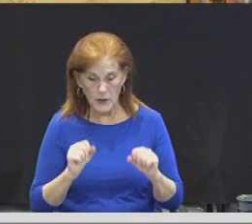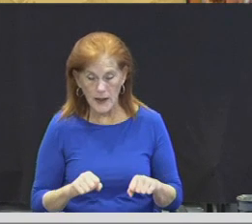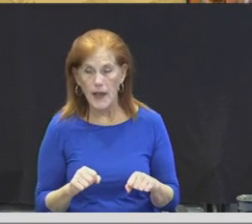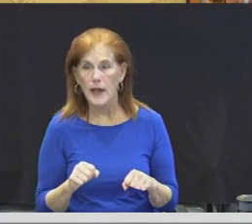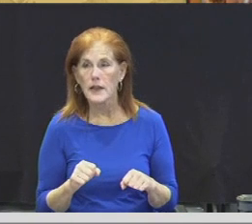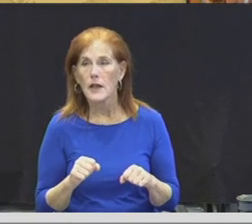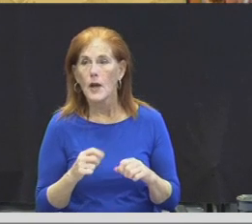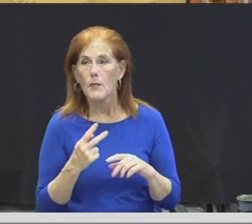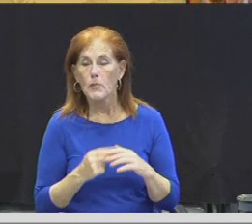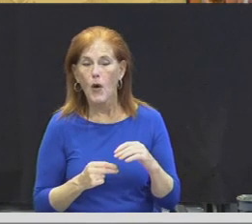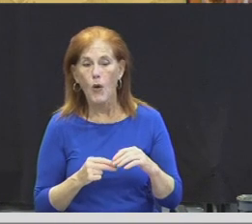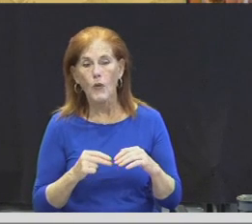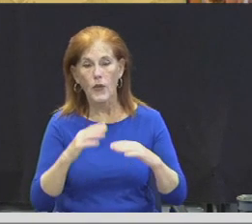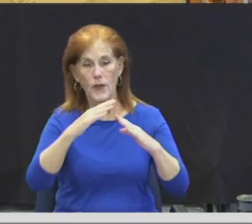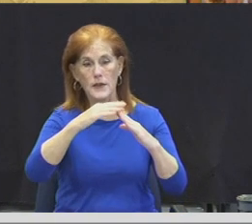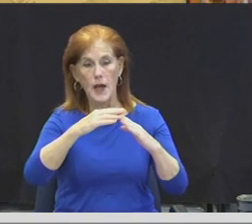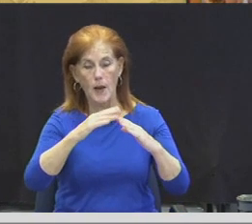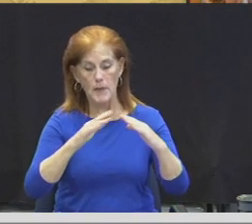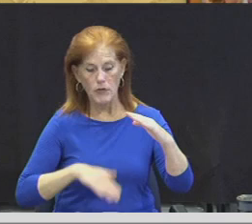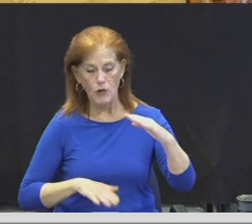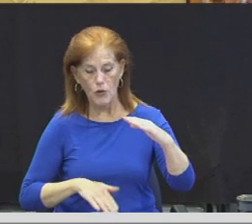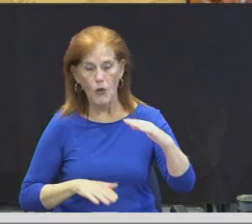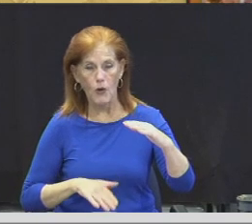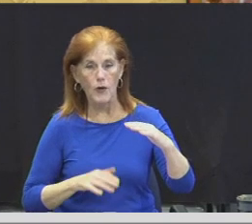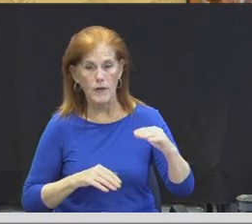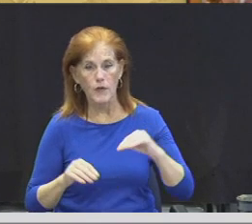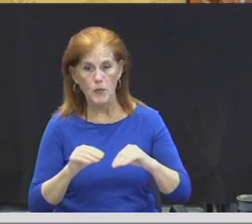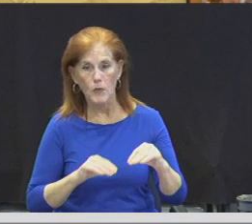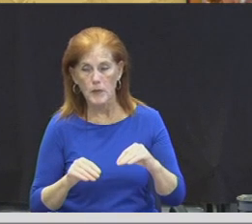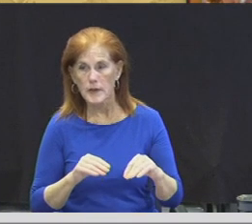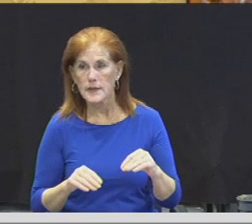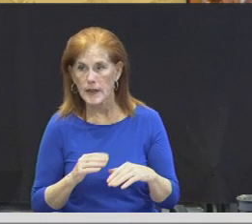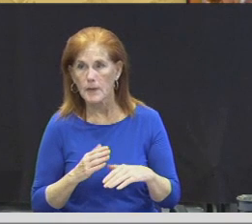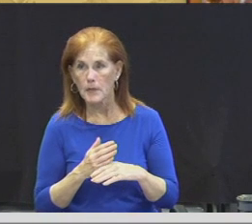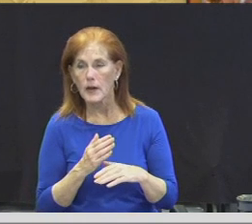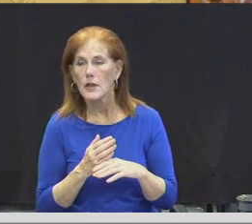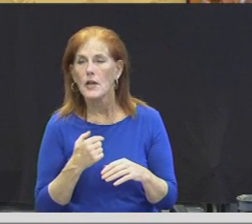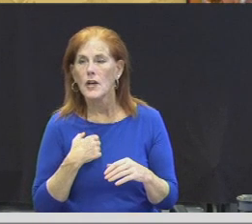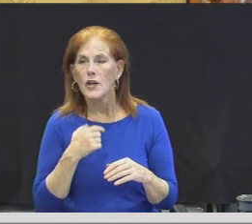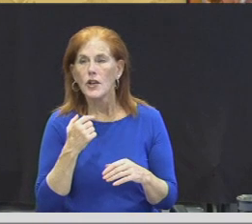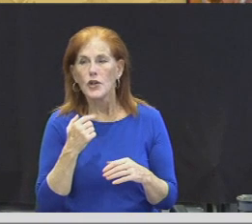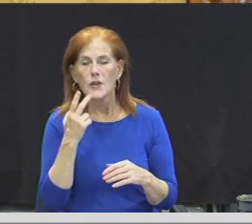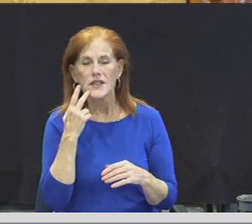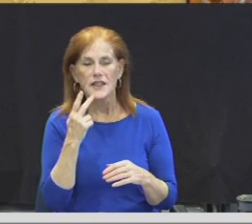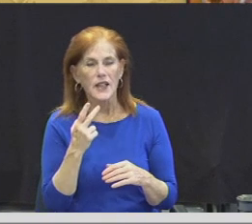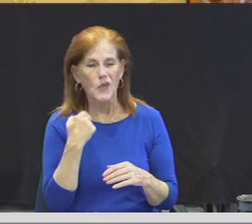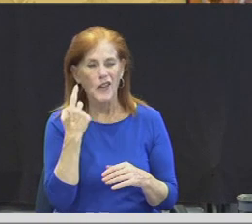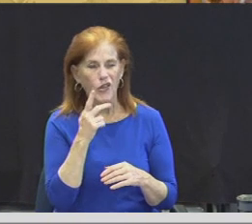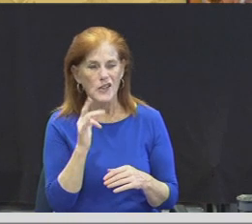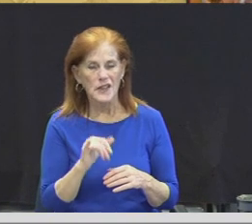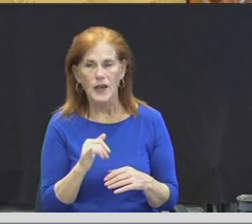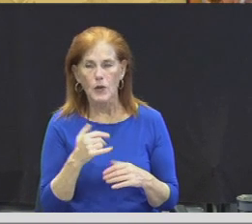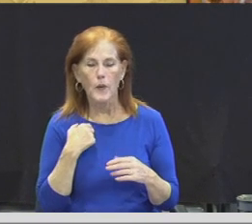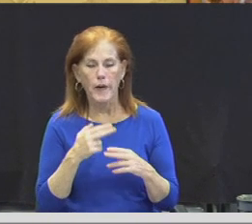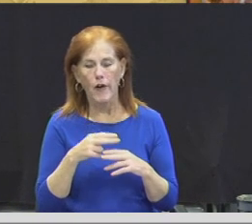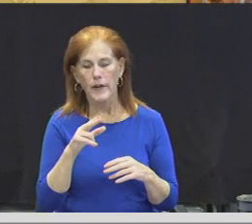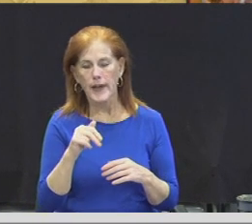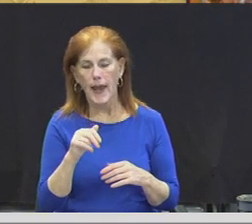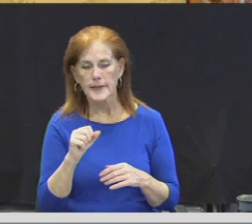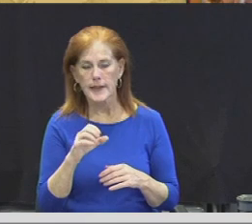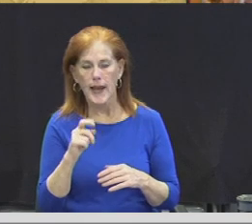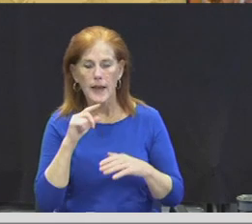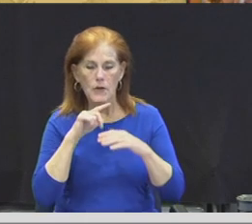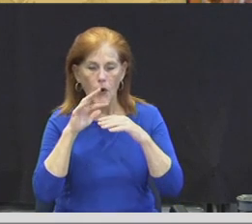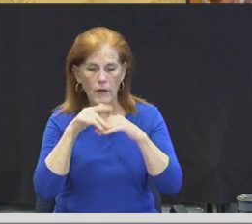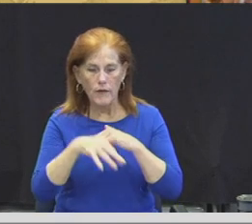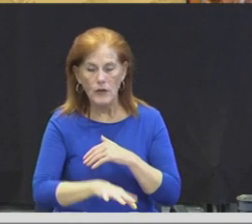both the lower level and the top if you're mobility impaired. You'll see, I think, in a little bit what that cascade feature is like. Similarly, there's